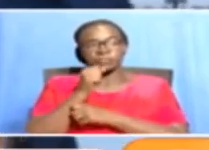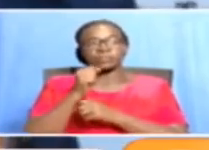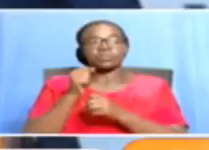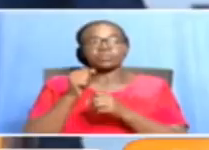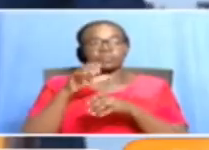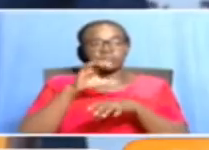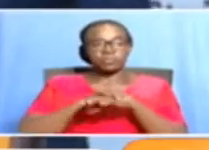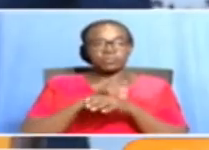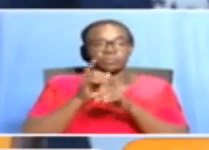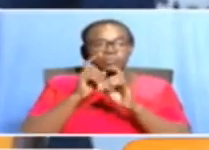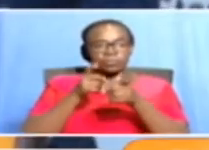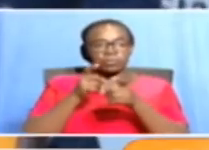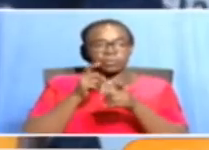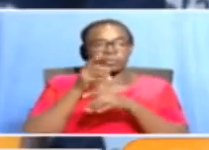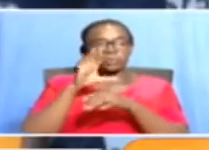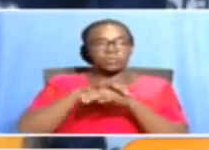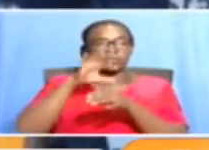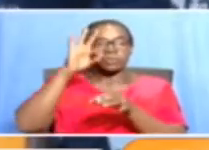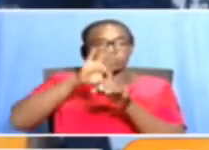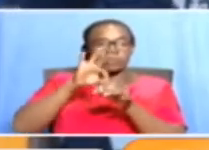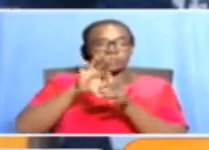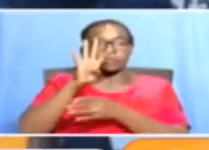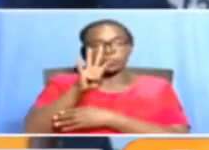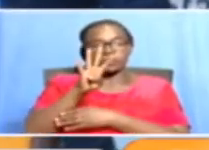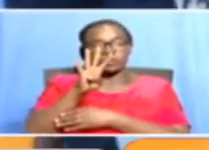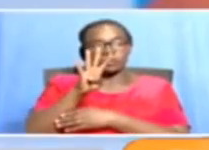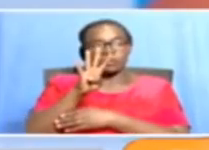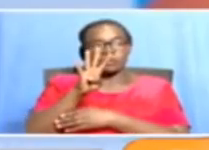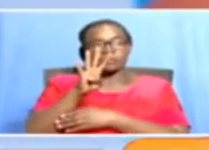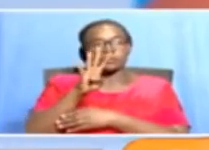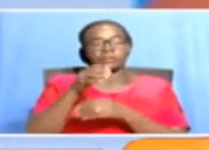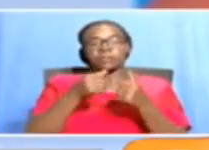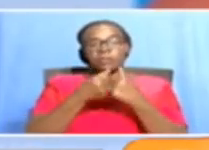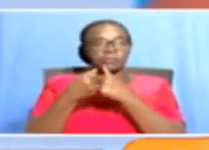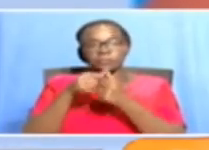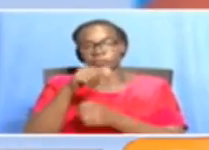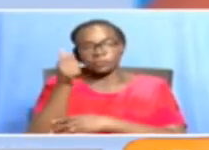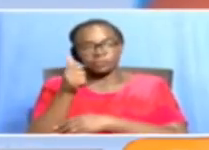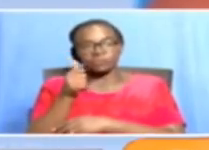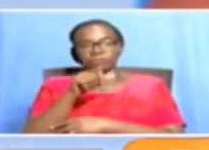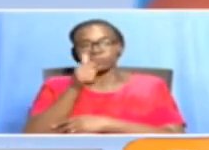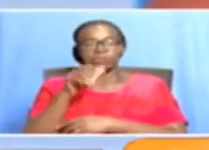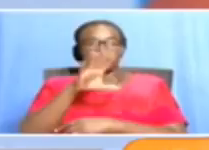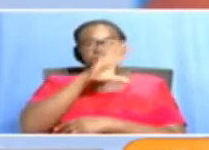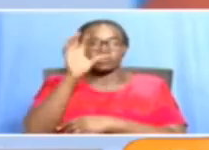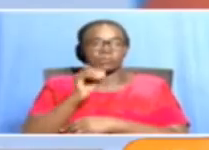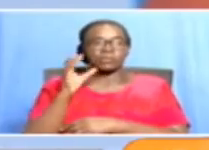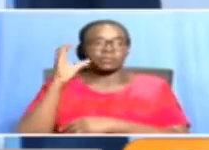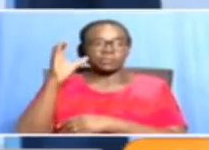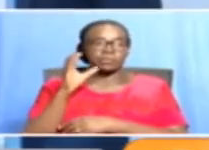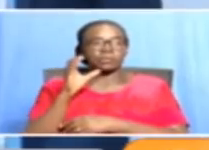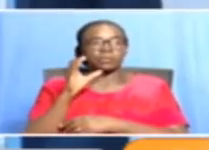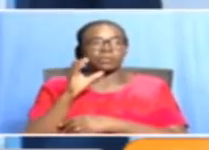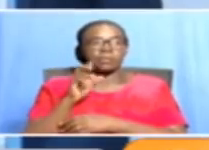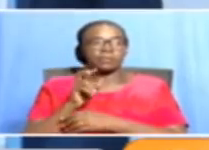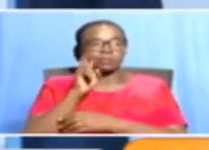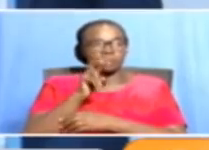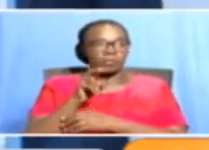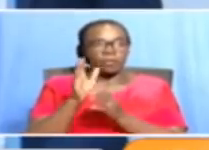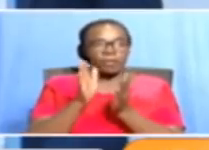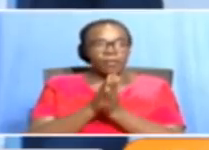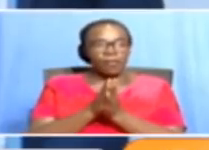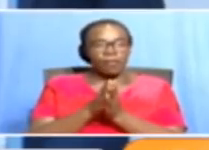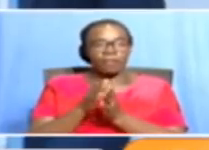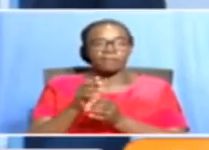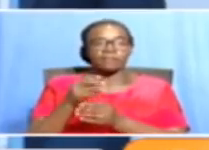getting 4 of 9 votes from the voting panel. Her challengers for the awards were fellow African champion steeplechaser Conceslas Kipruto and